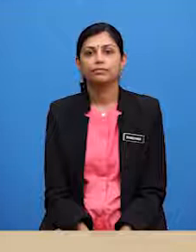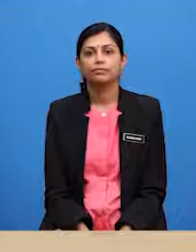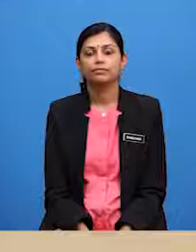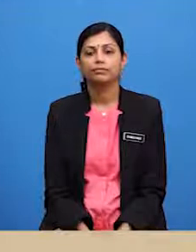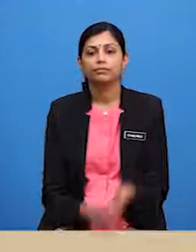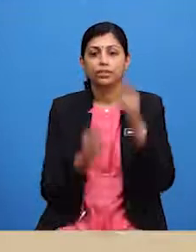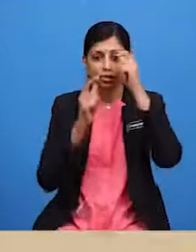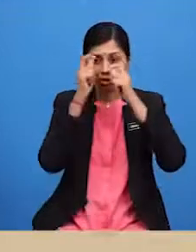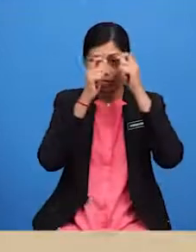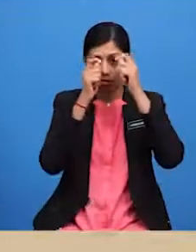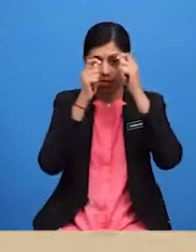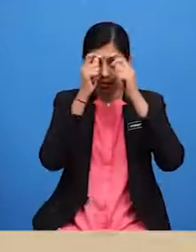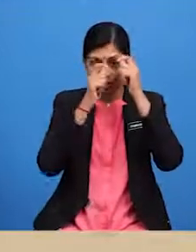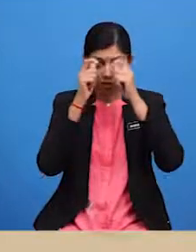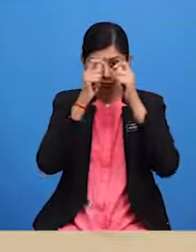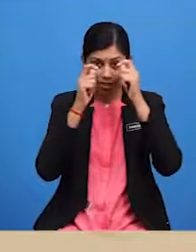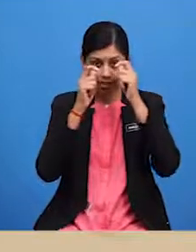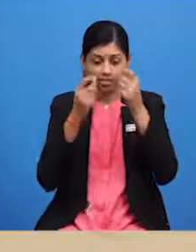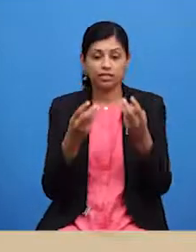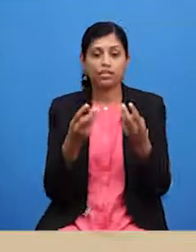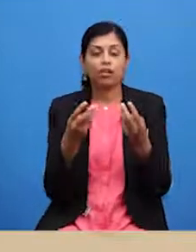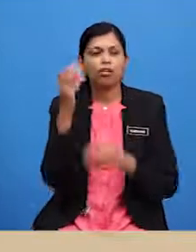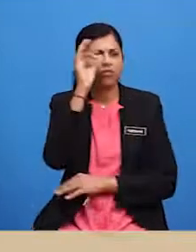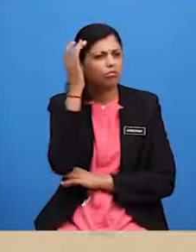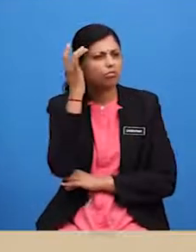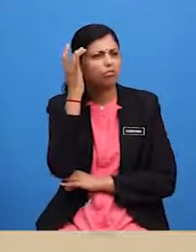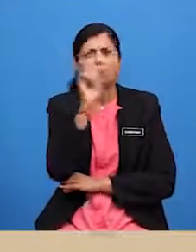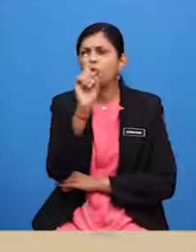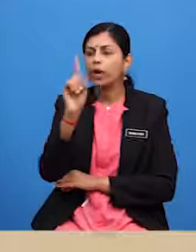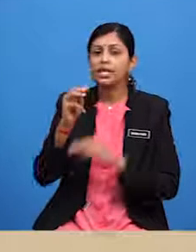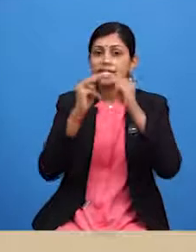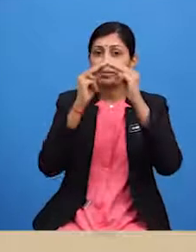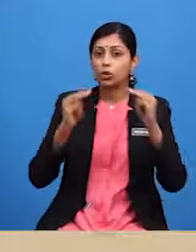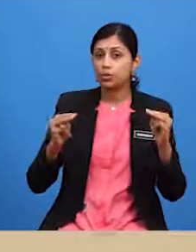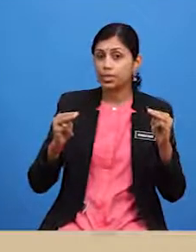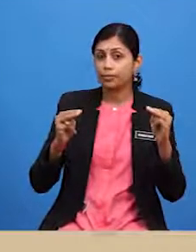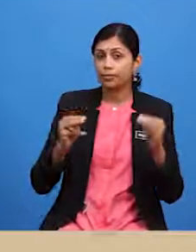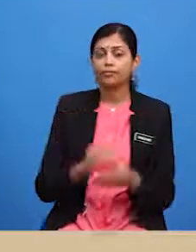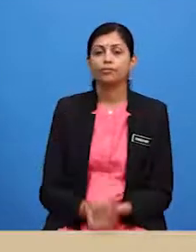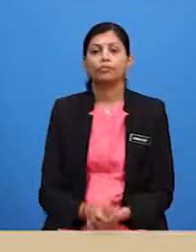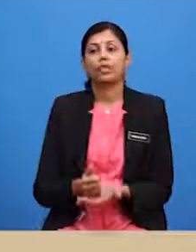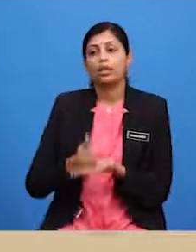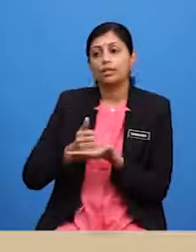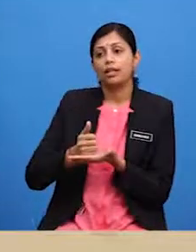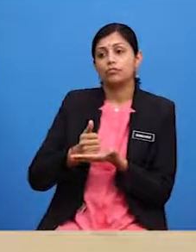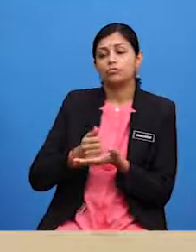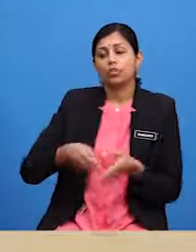reading, but I still can't find the museum. Could you please show me the way to this